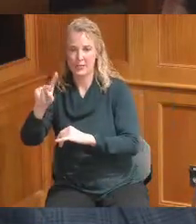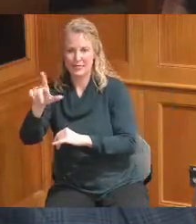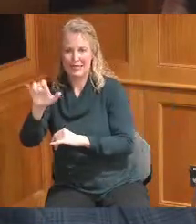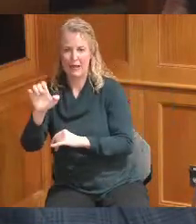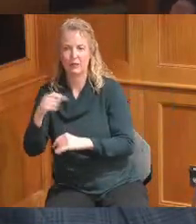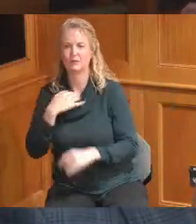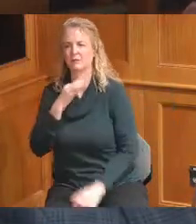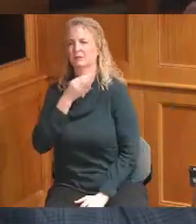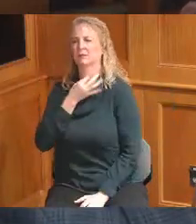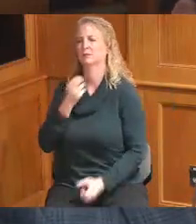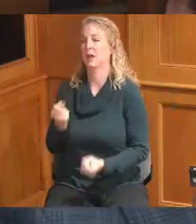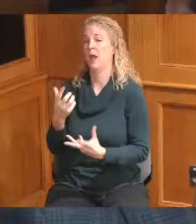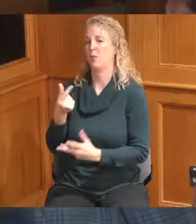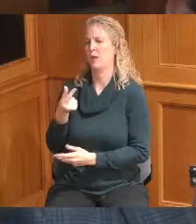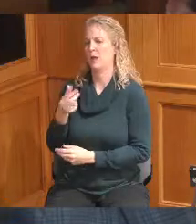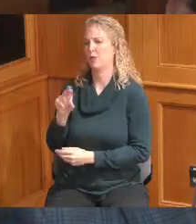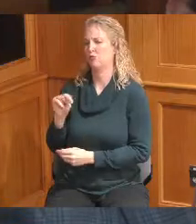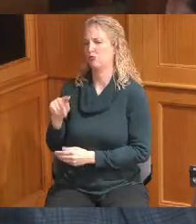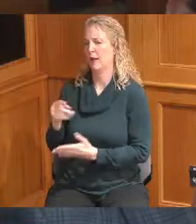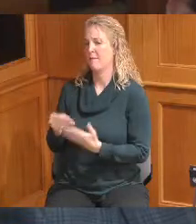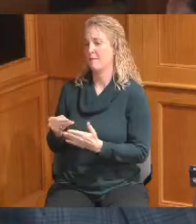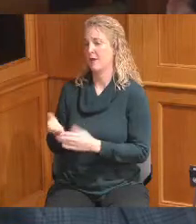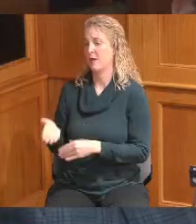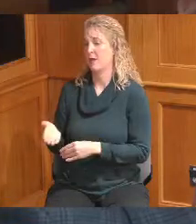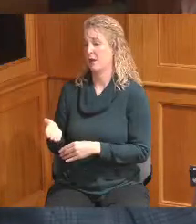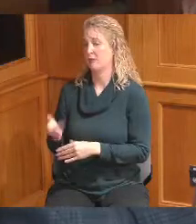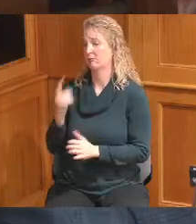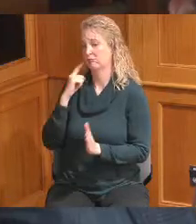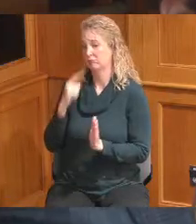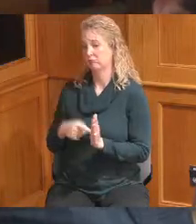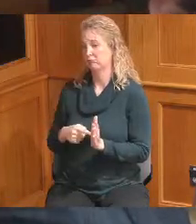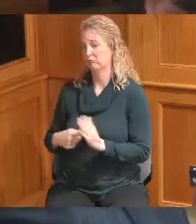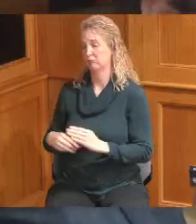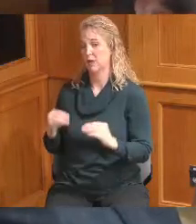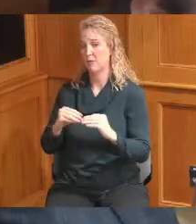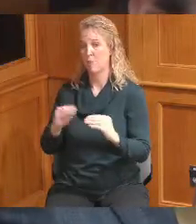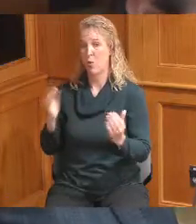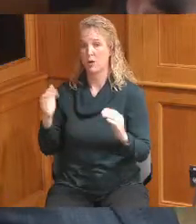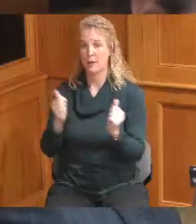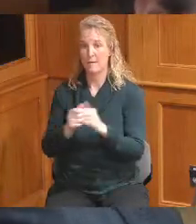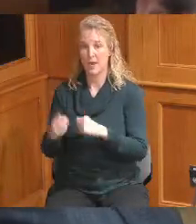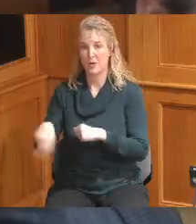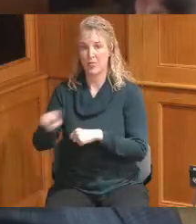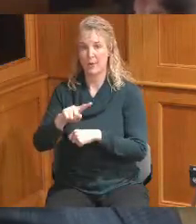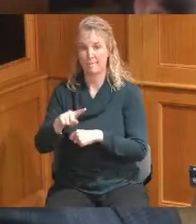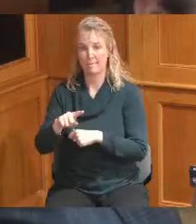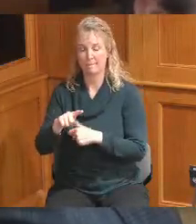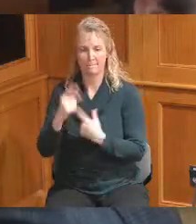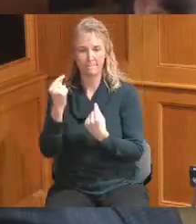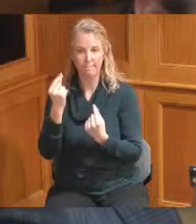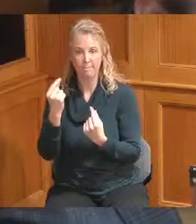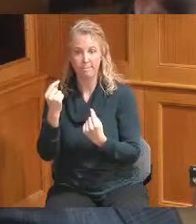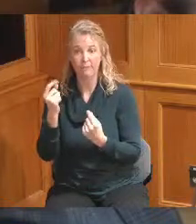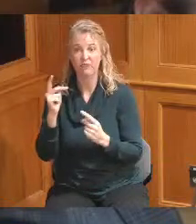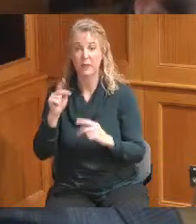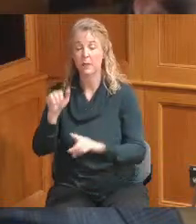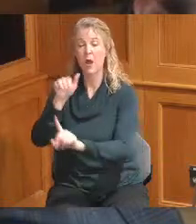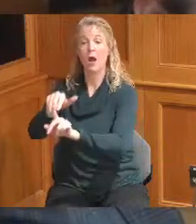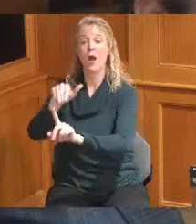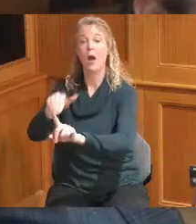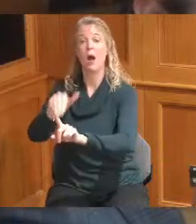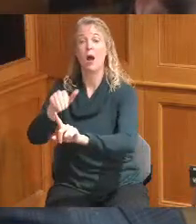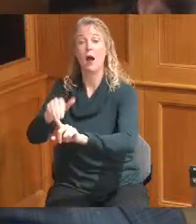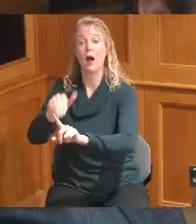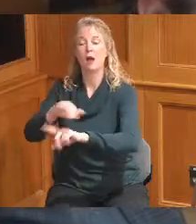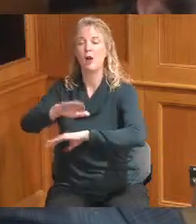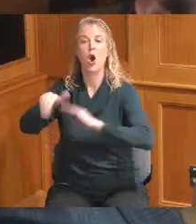many grants is going into Avondale. We got more grants than the people in Avondale have any money. And they're coming to them and they're asking